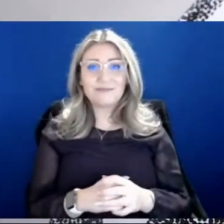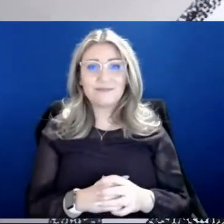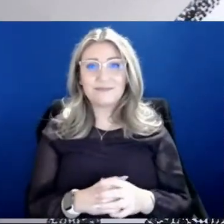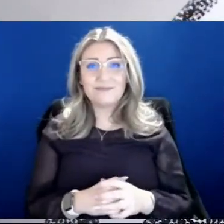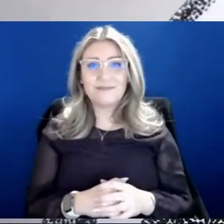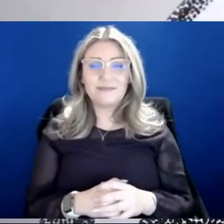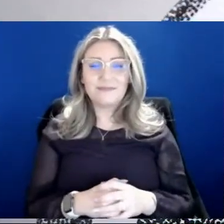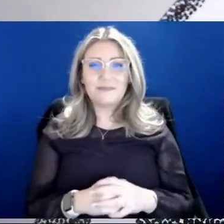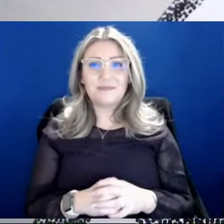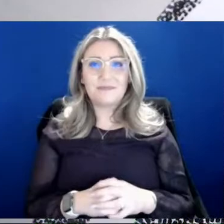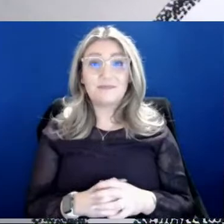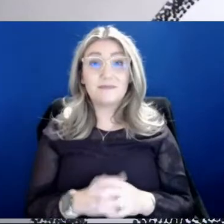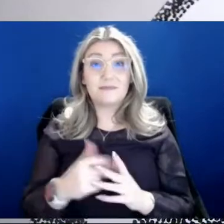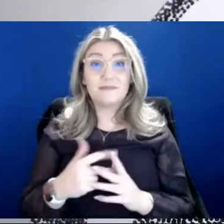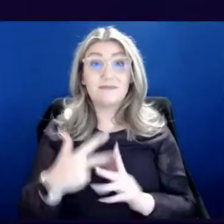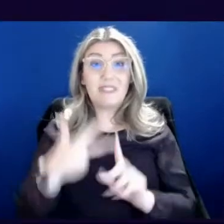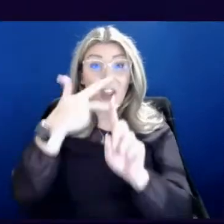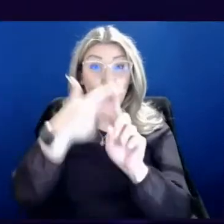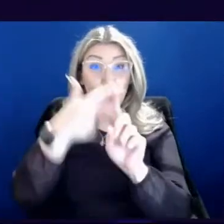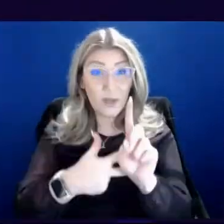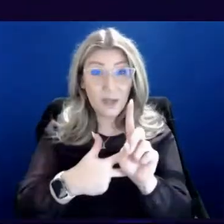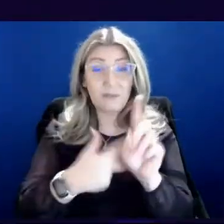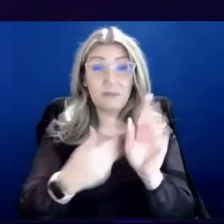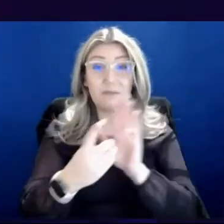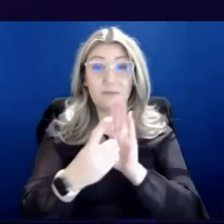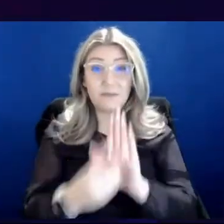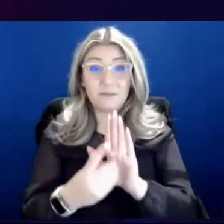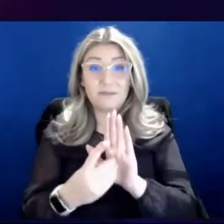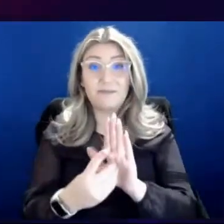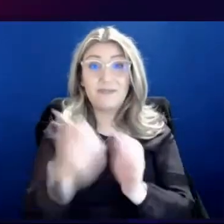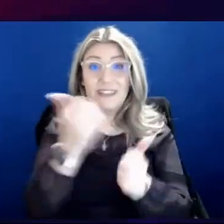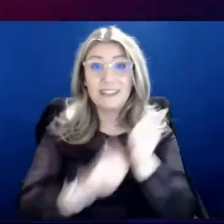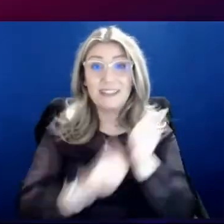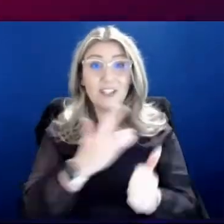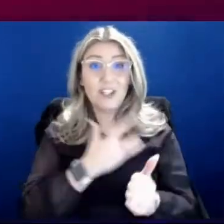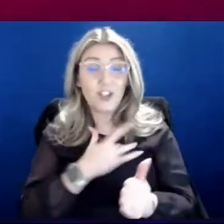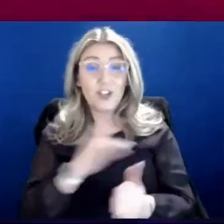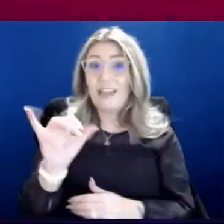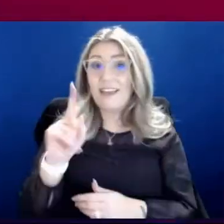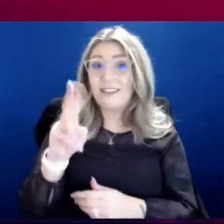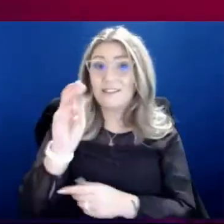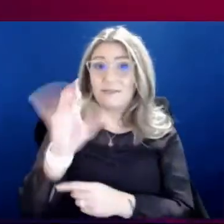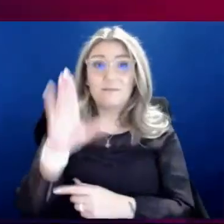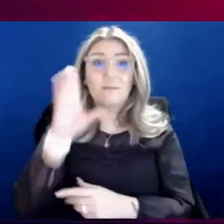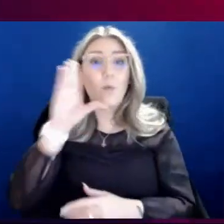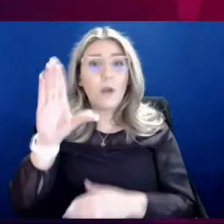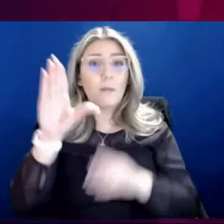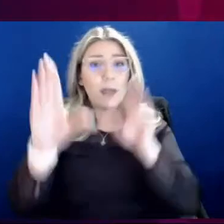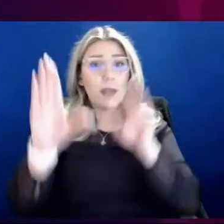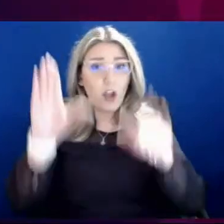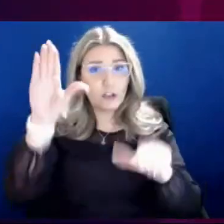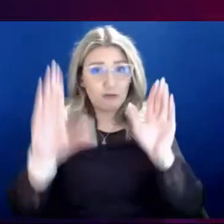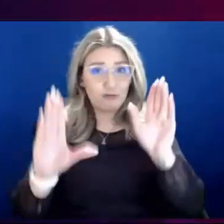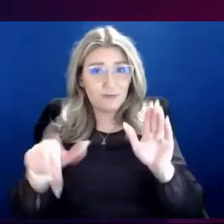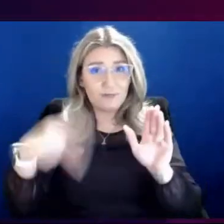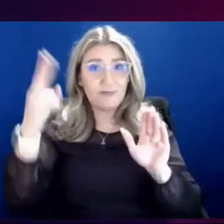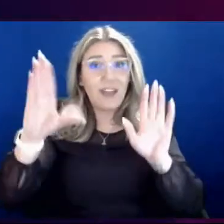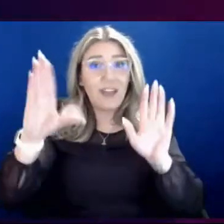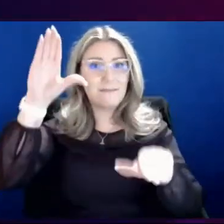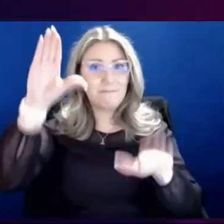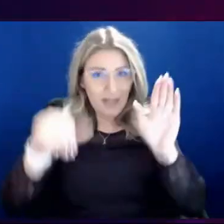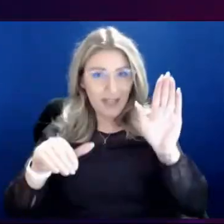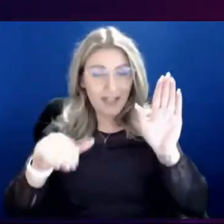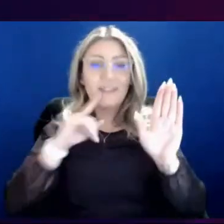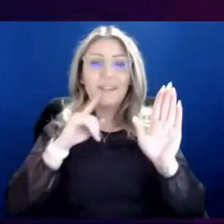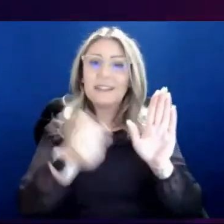3 months on display. Each heart, like Amy Eli Huxtable's, will be auctioned off to the highest bidder. Some of the money will go to the University